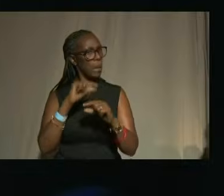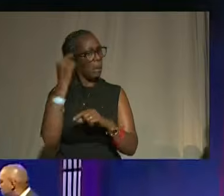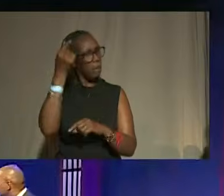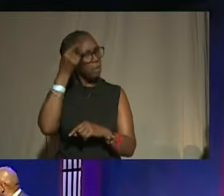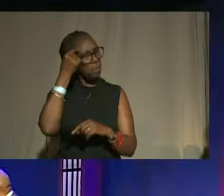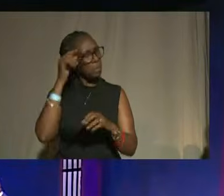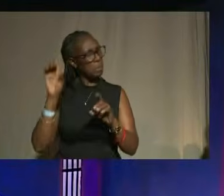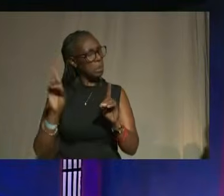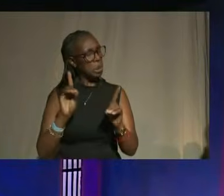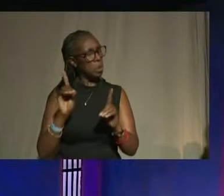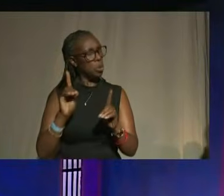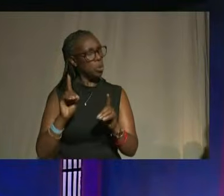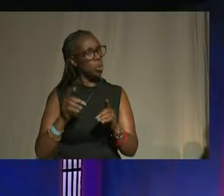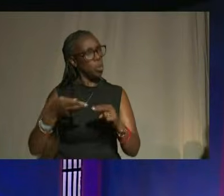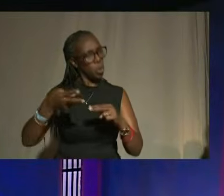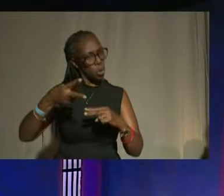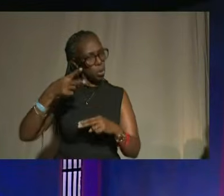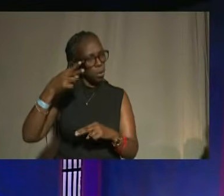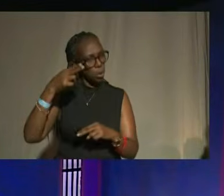rates?